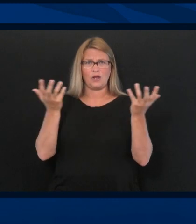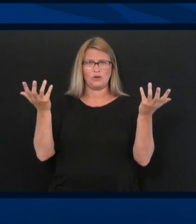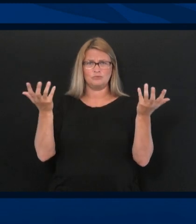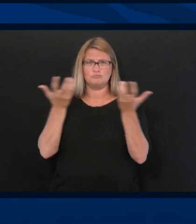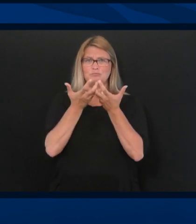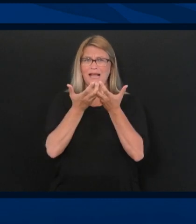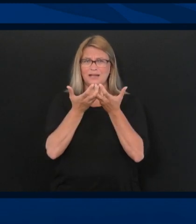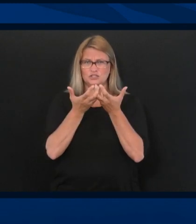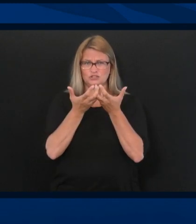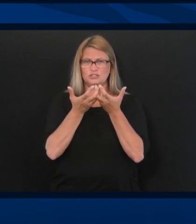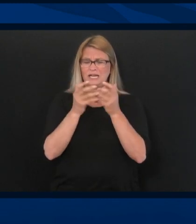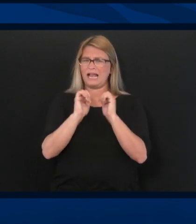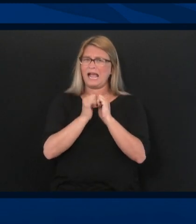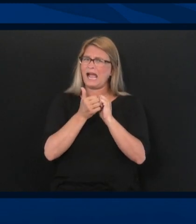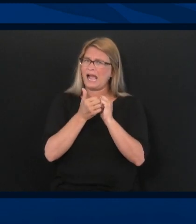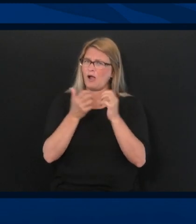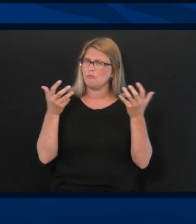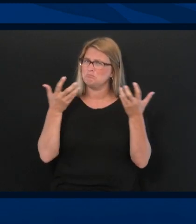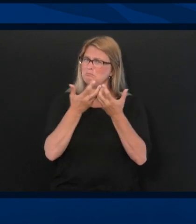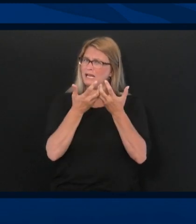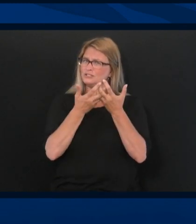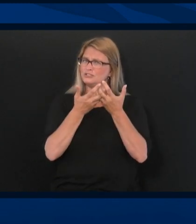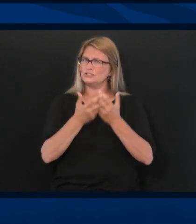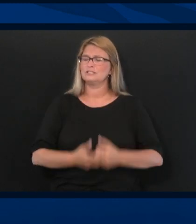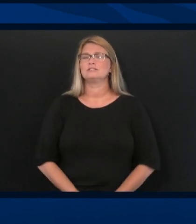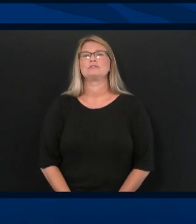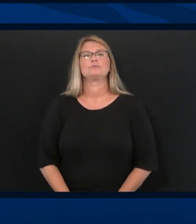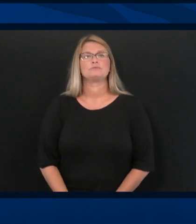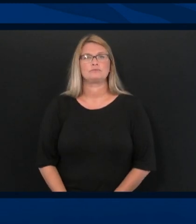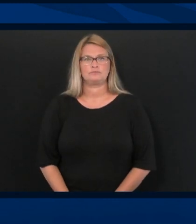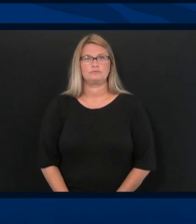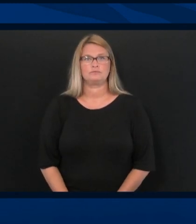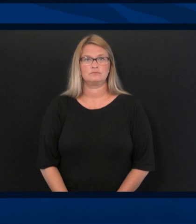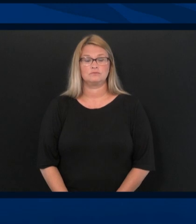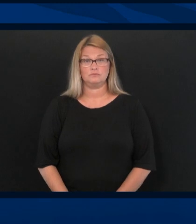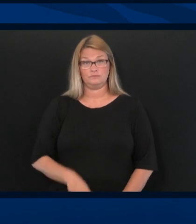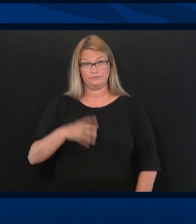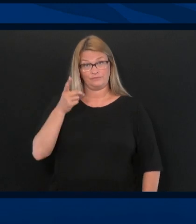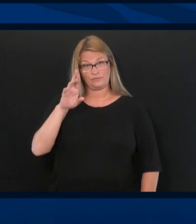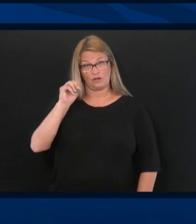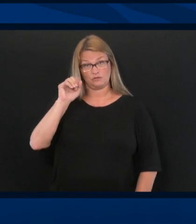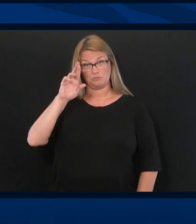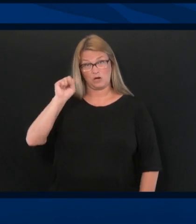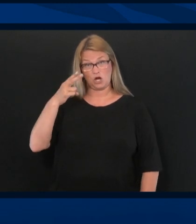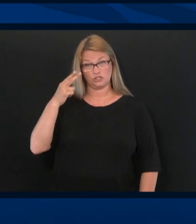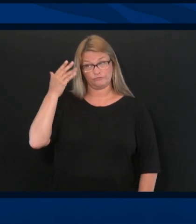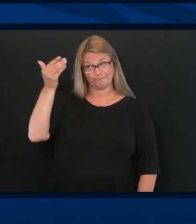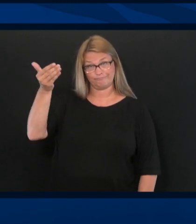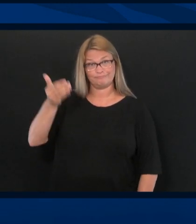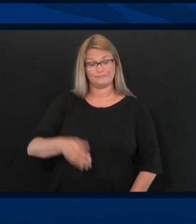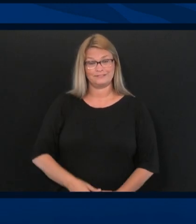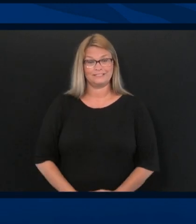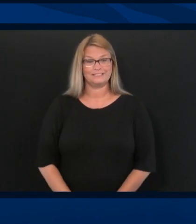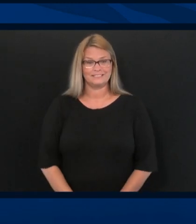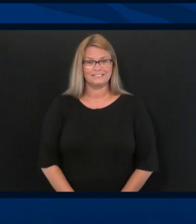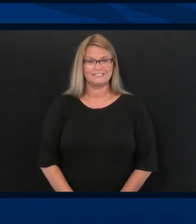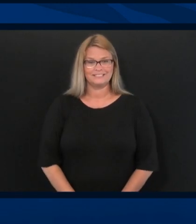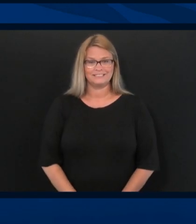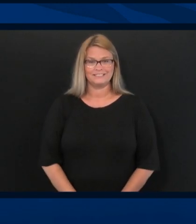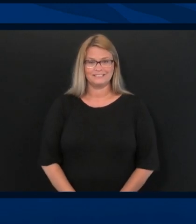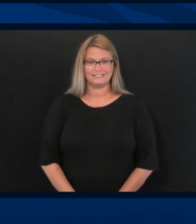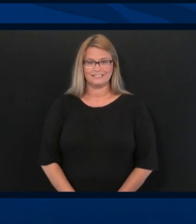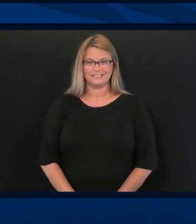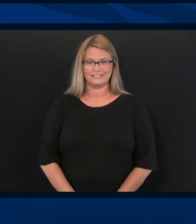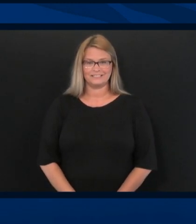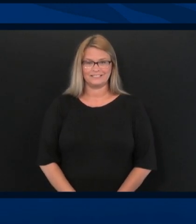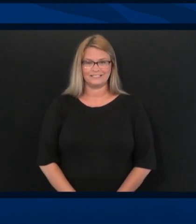messages coming to the public? Dr. Marsh, it's you. It's you. I like that coat you've got on too.